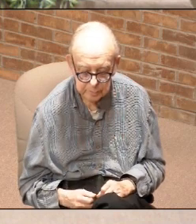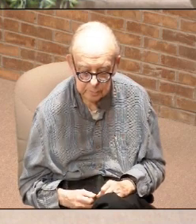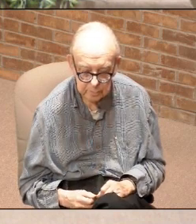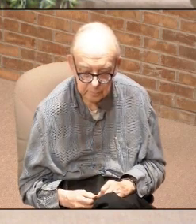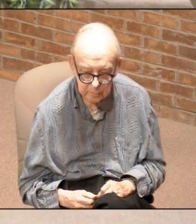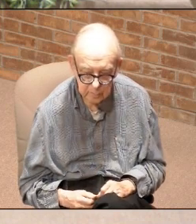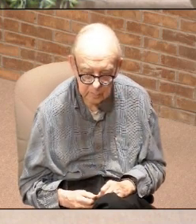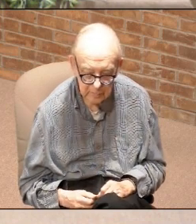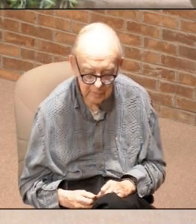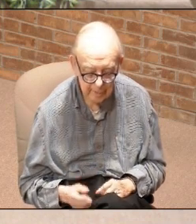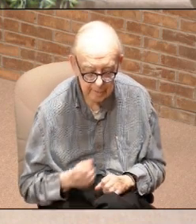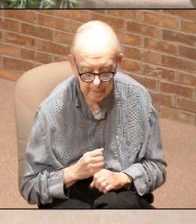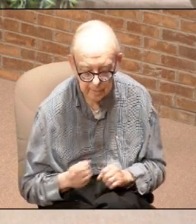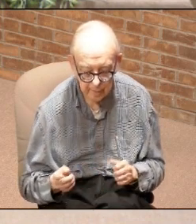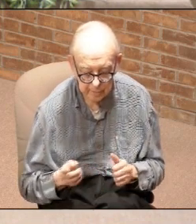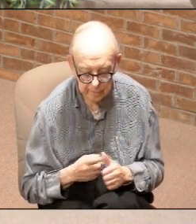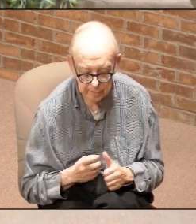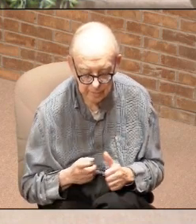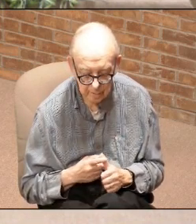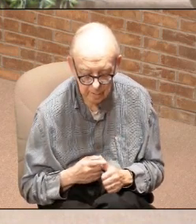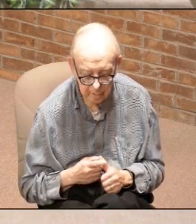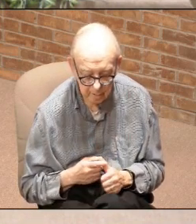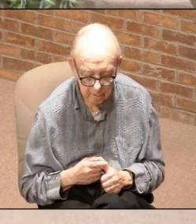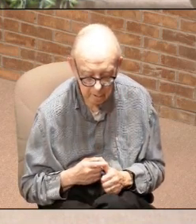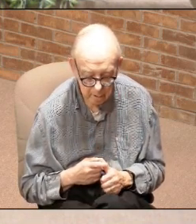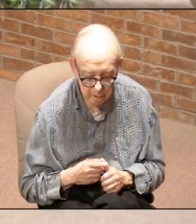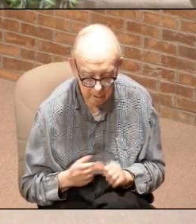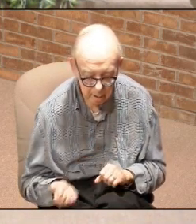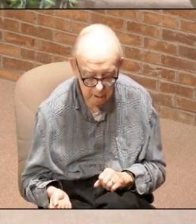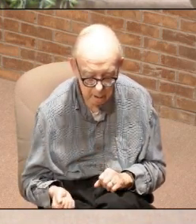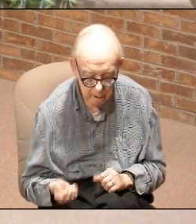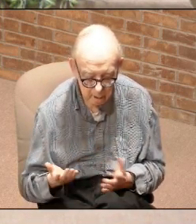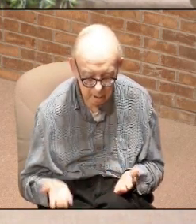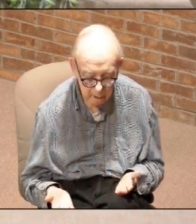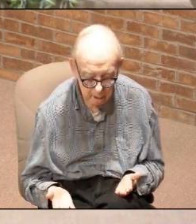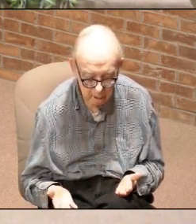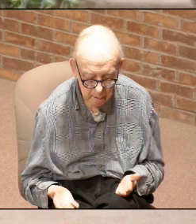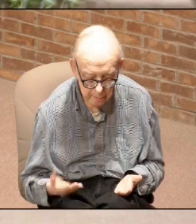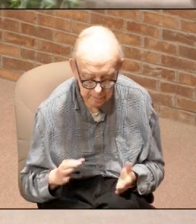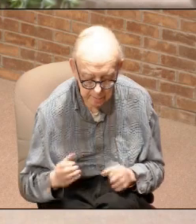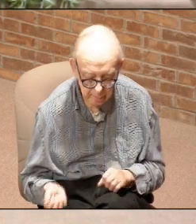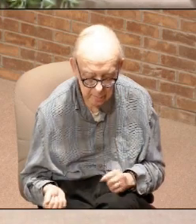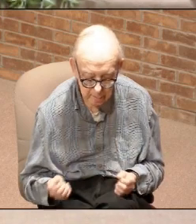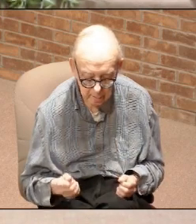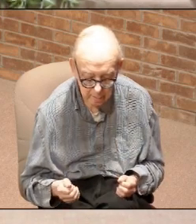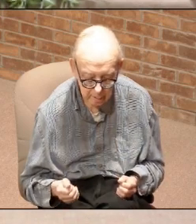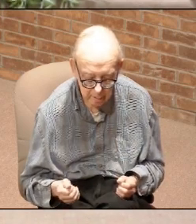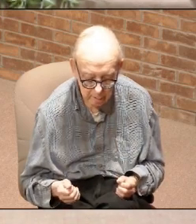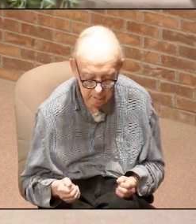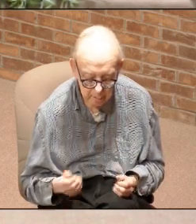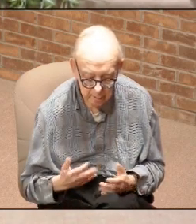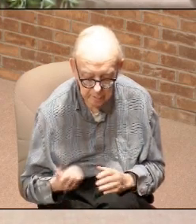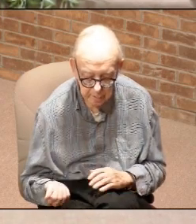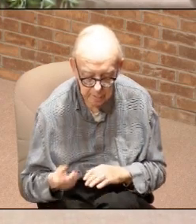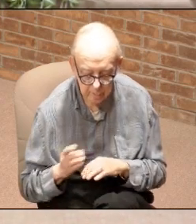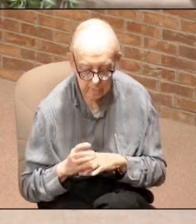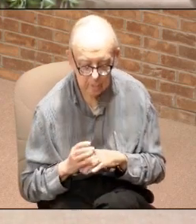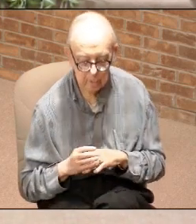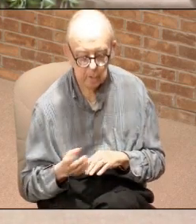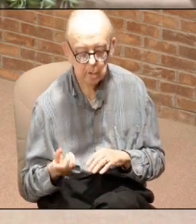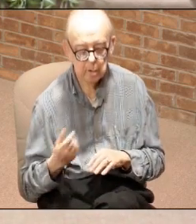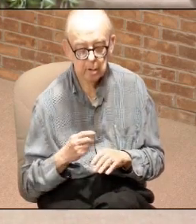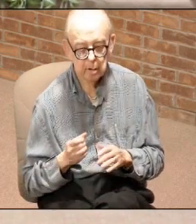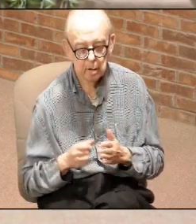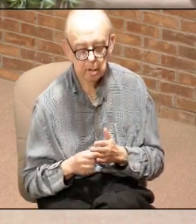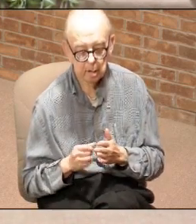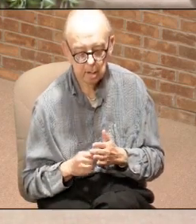through salvation first by baptism maybe you're here you've been baptized you've been a part of another church you come by